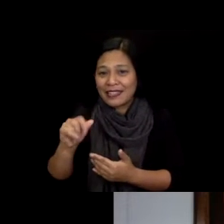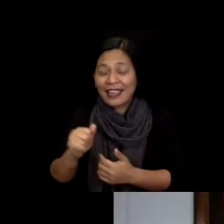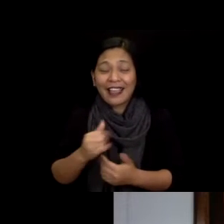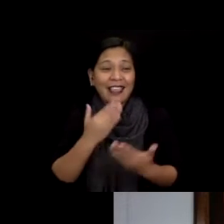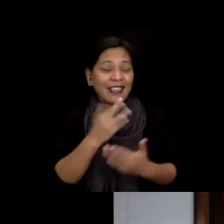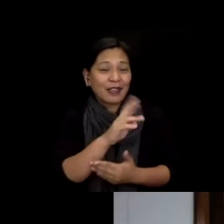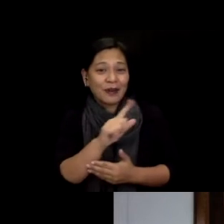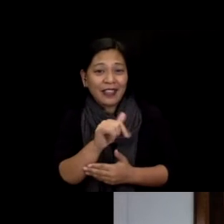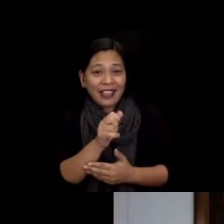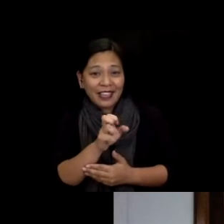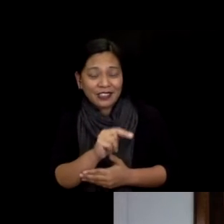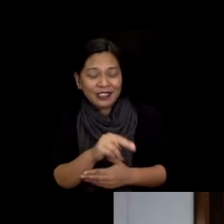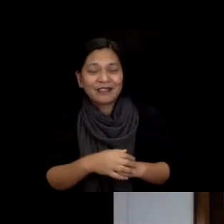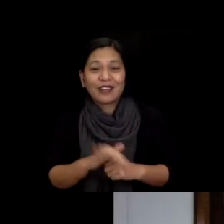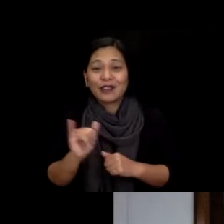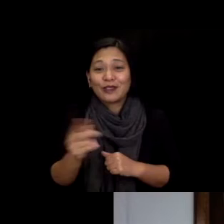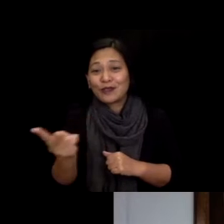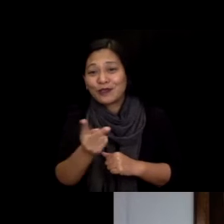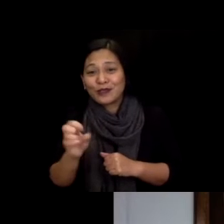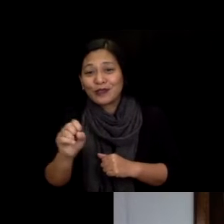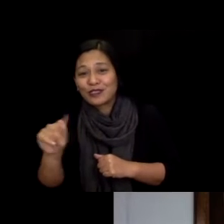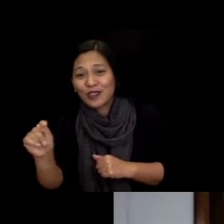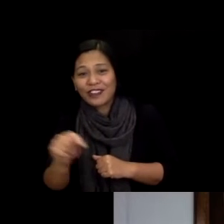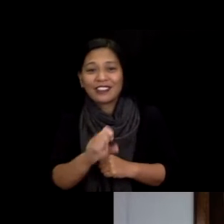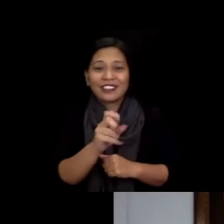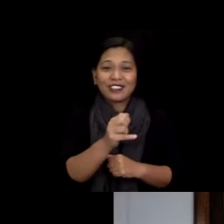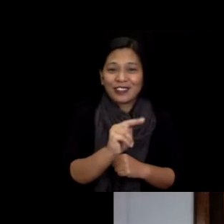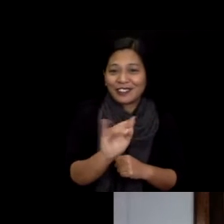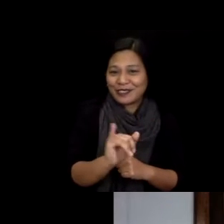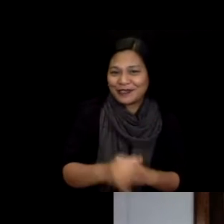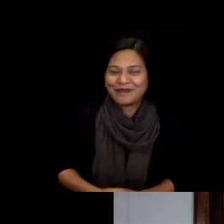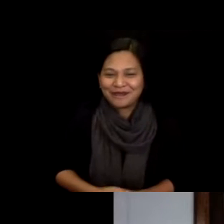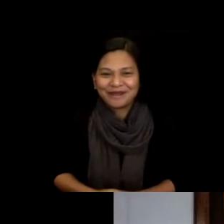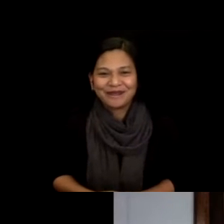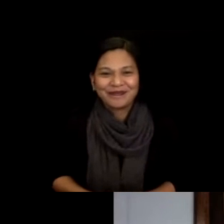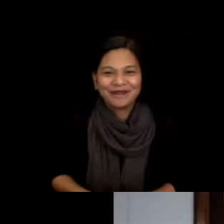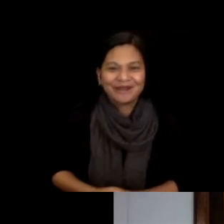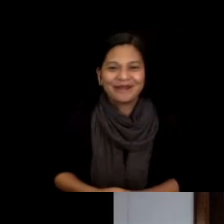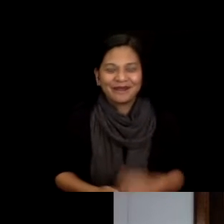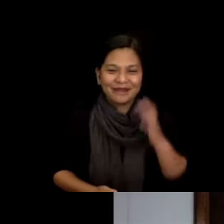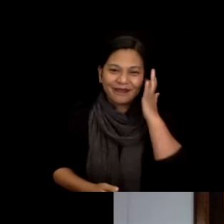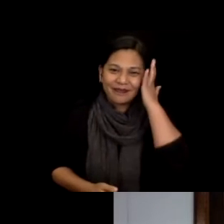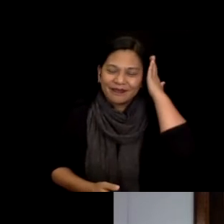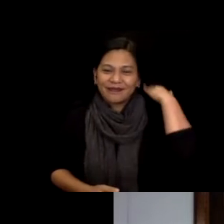my co-panelists, Scott and Sean as well.